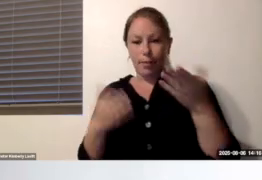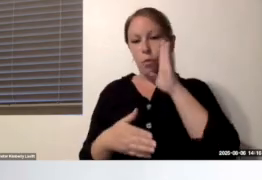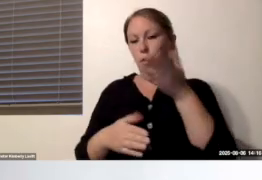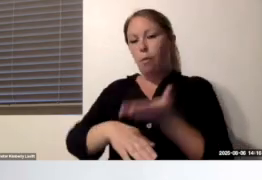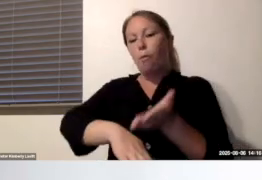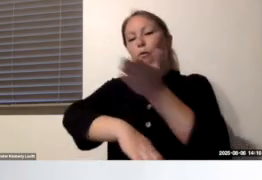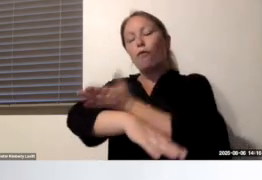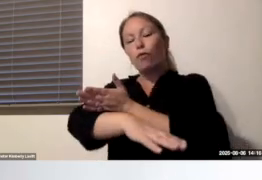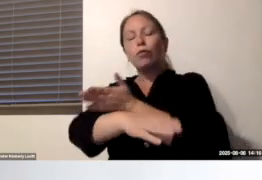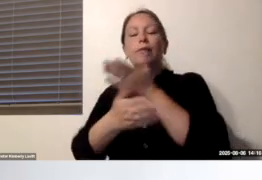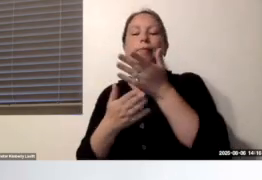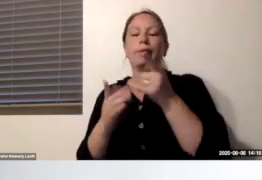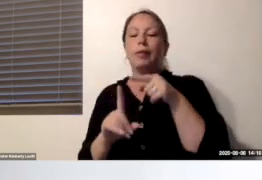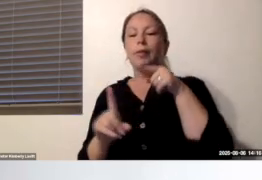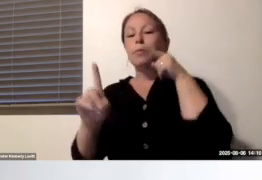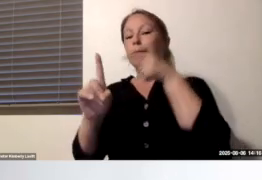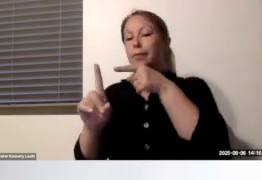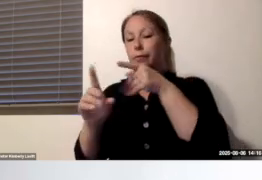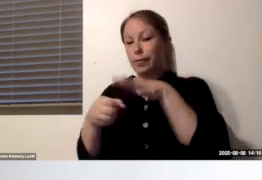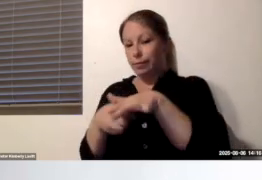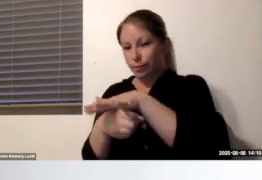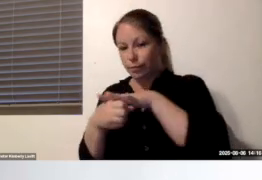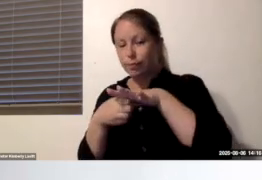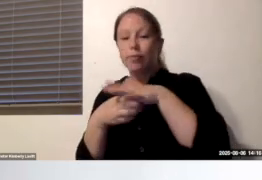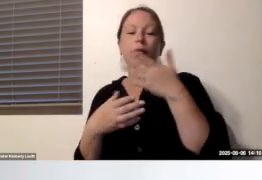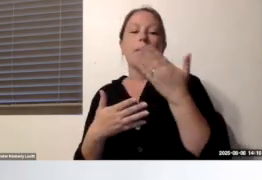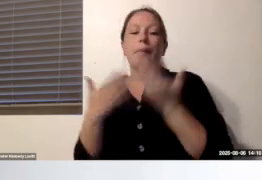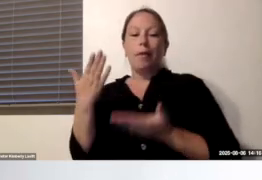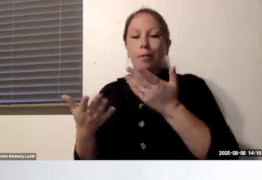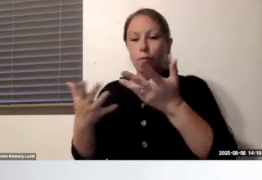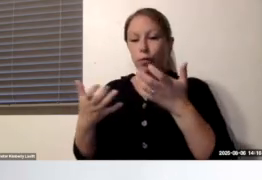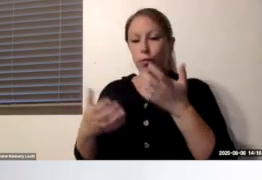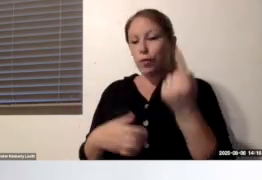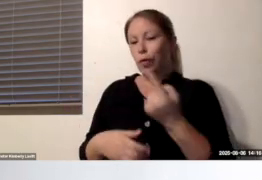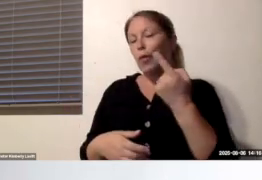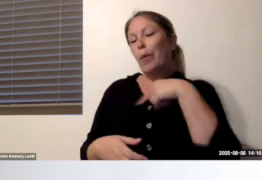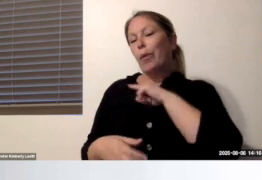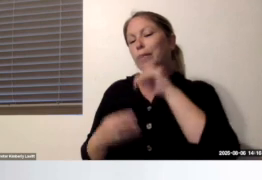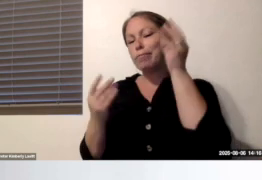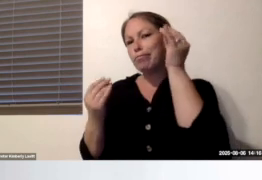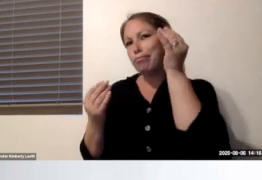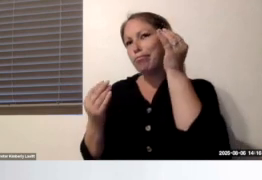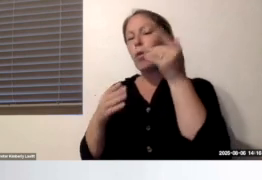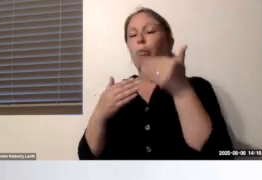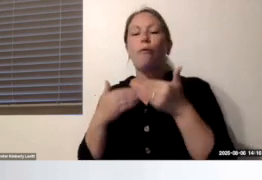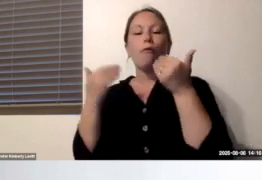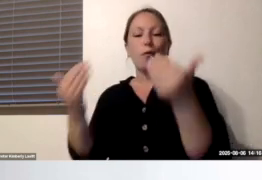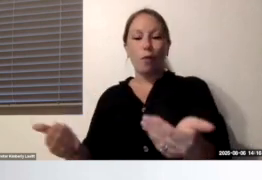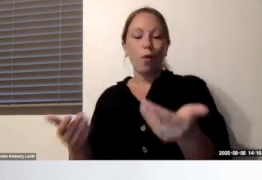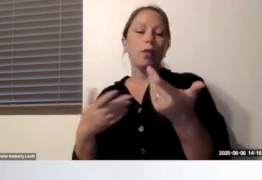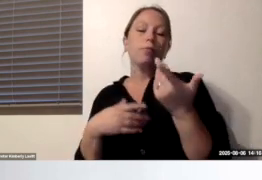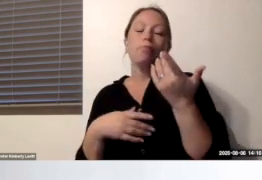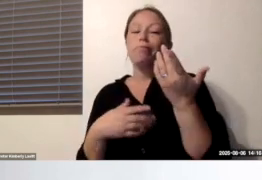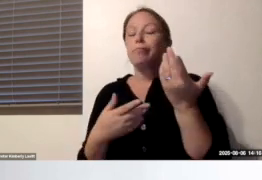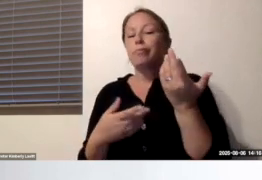performances in certain regions that might just want to be something we consider moving forward, assuming that